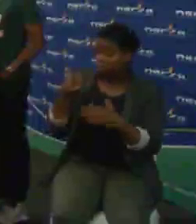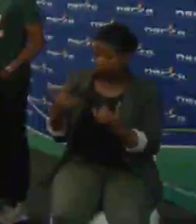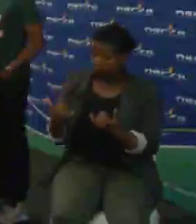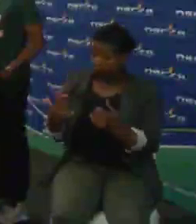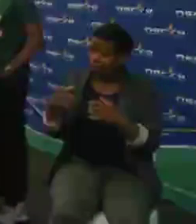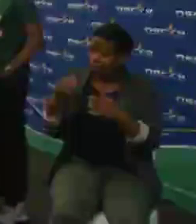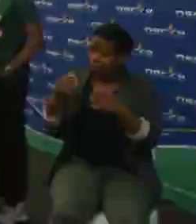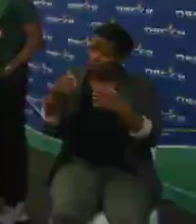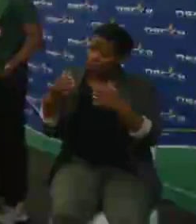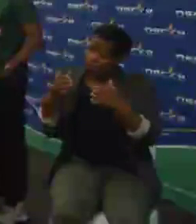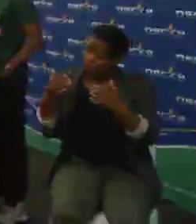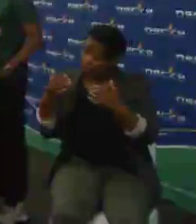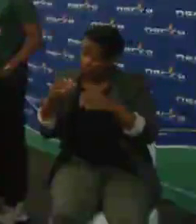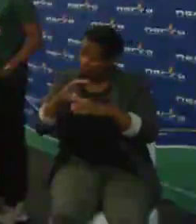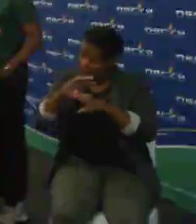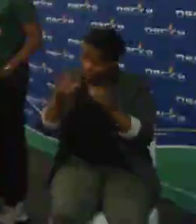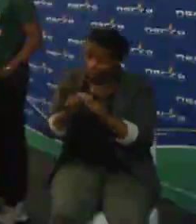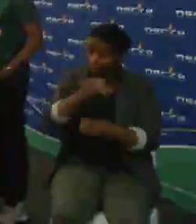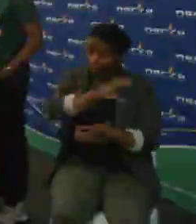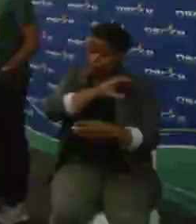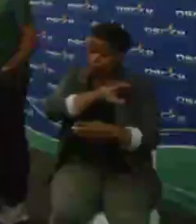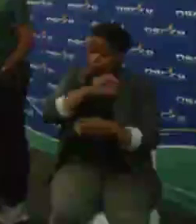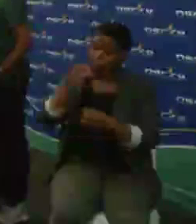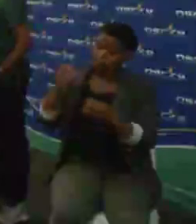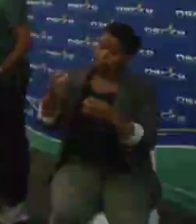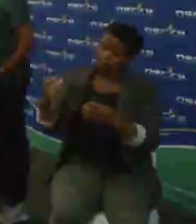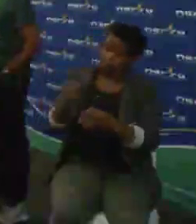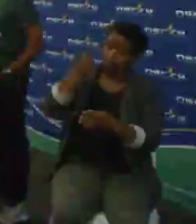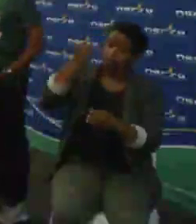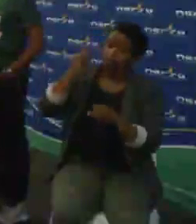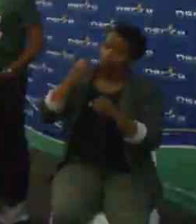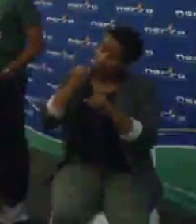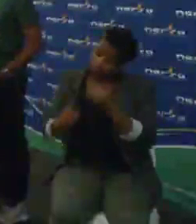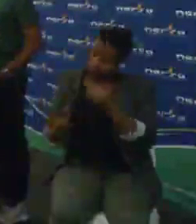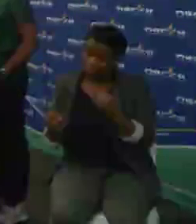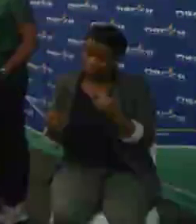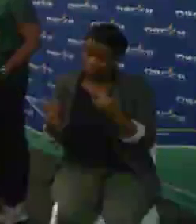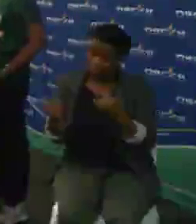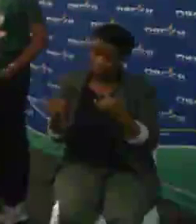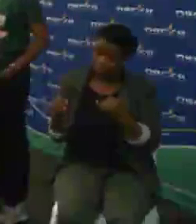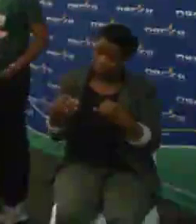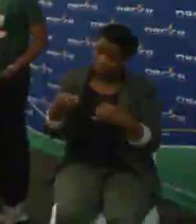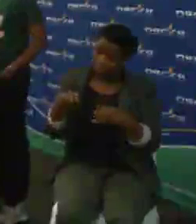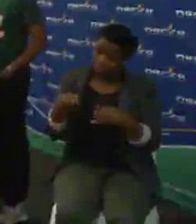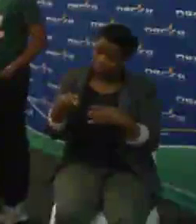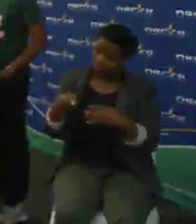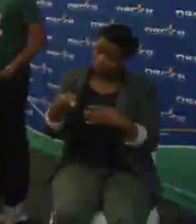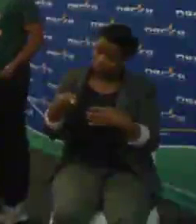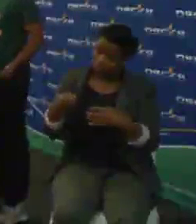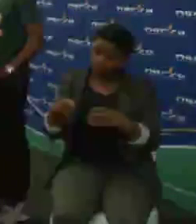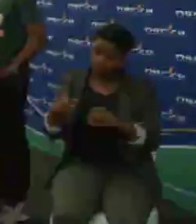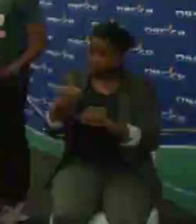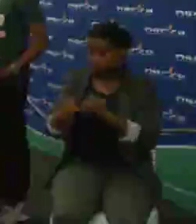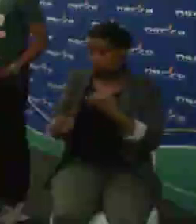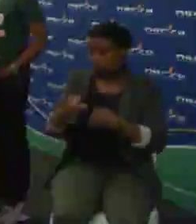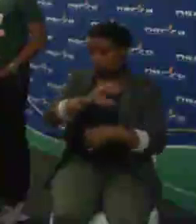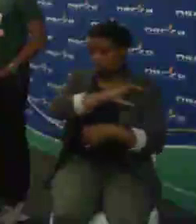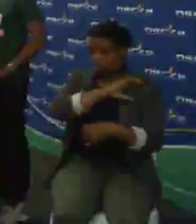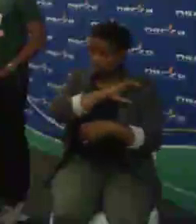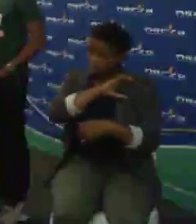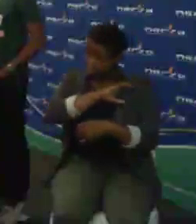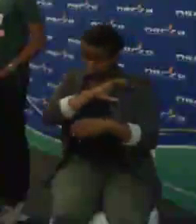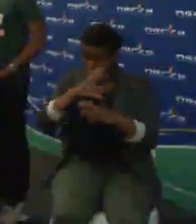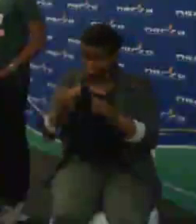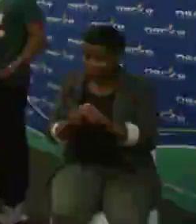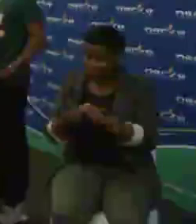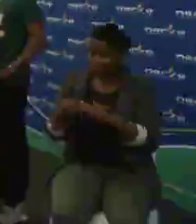is taking all the risk. Even worse is that if the customer doesn't take the risk, the state takes the risk, and if the state takes